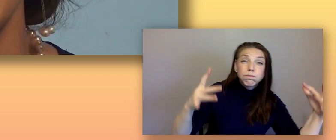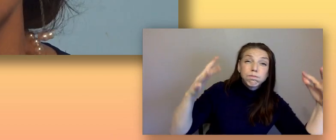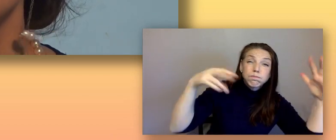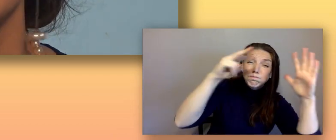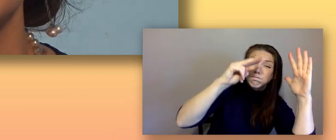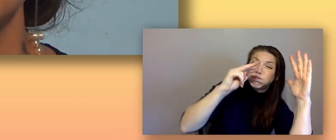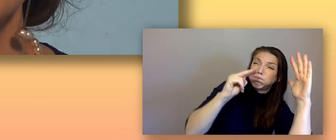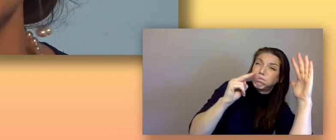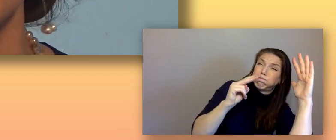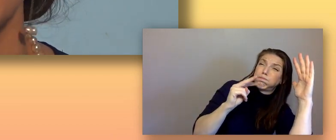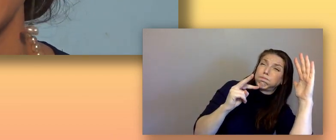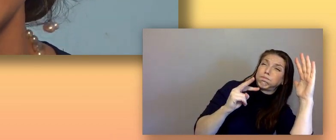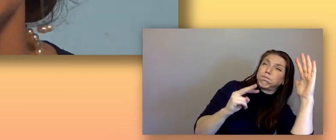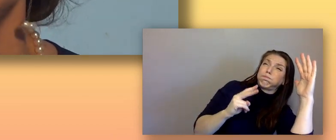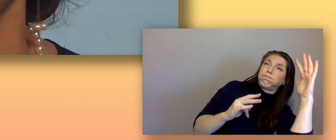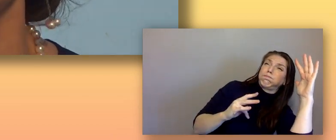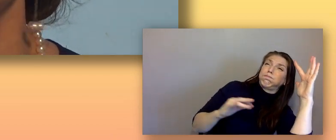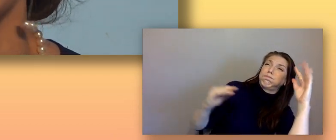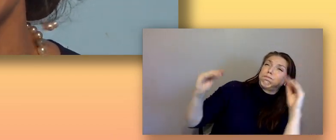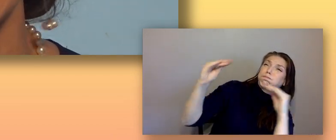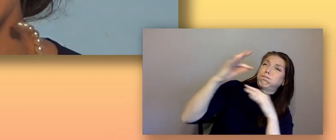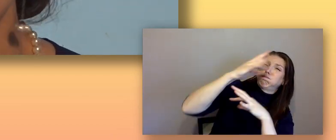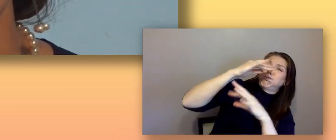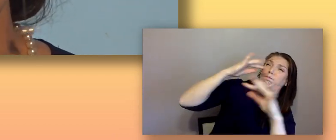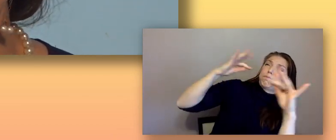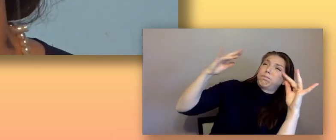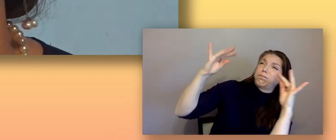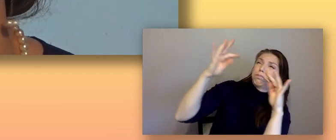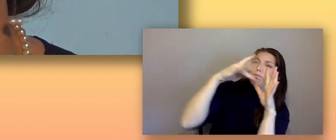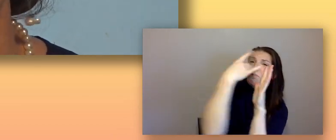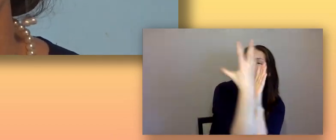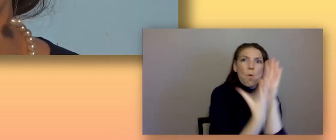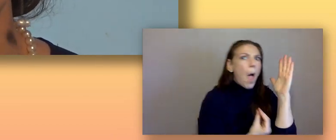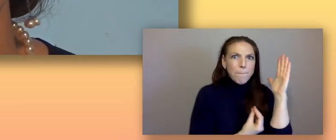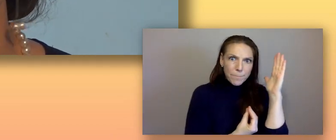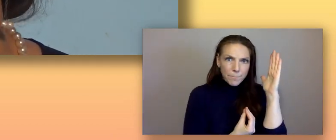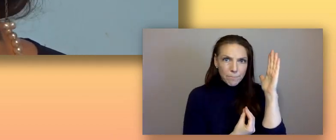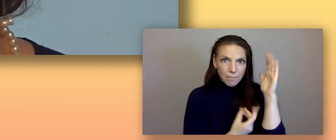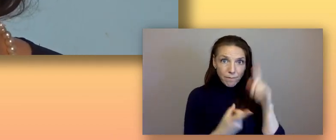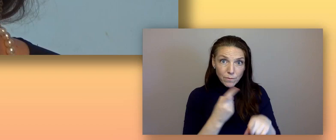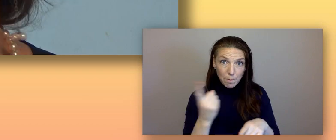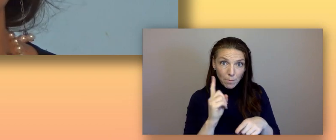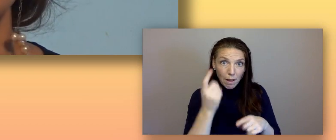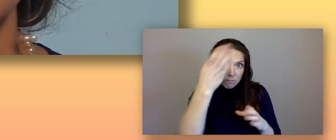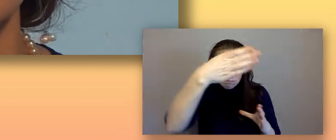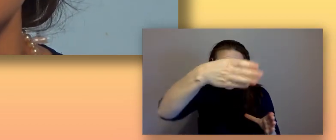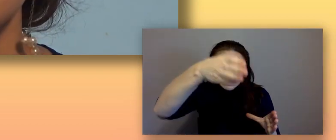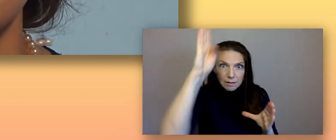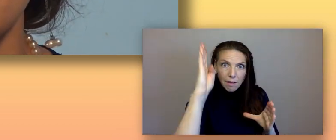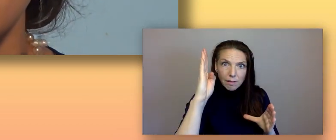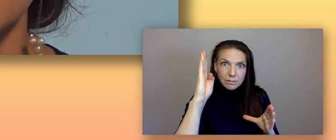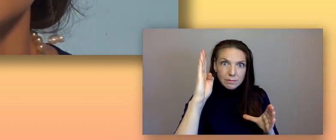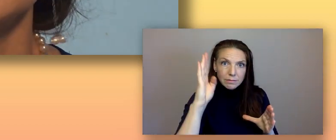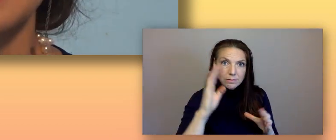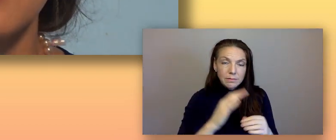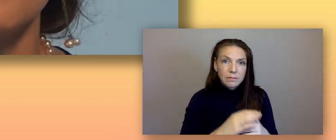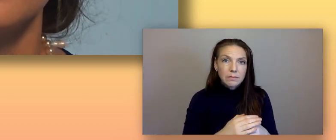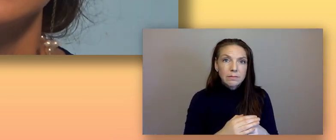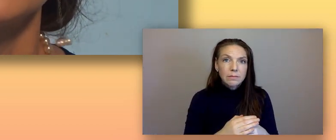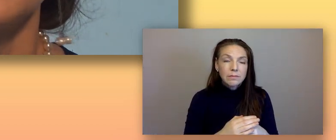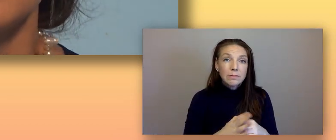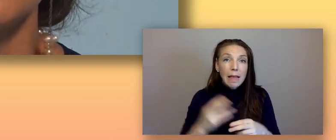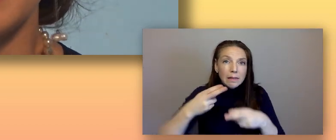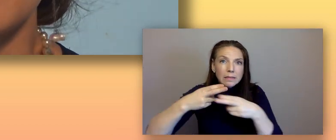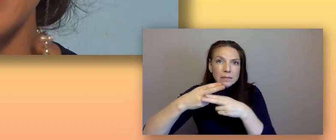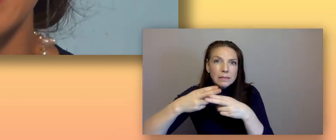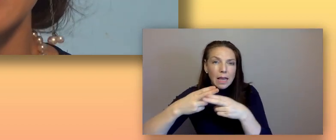its power and mystery, will be dried up by the might of God. The scalpel